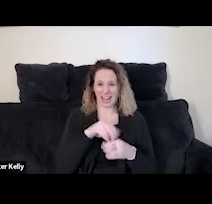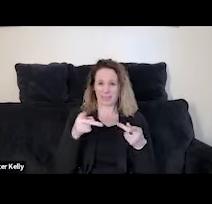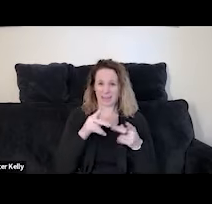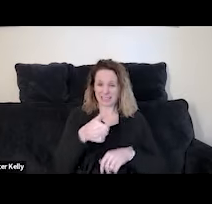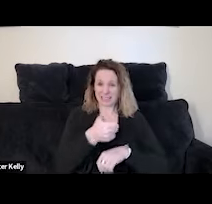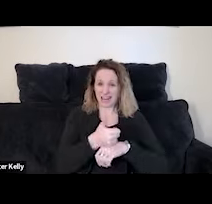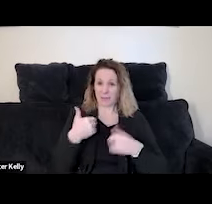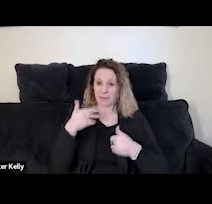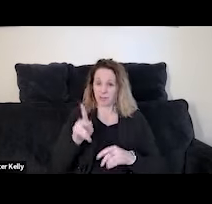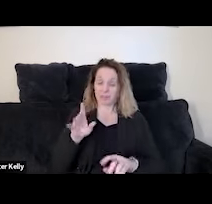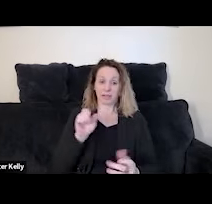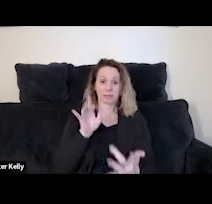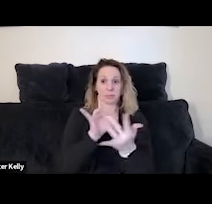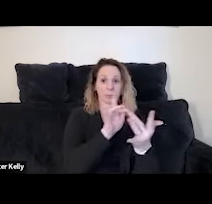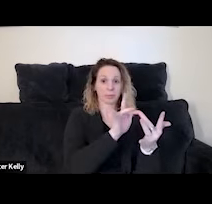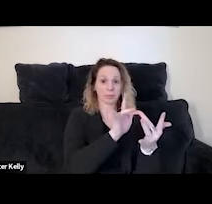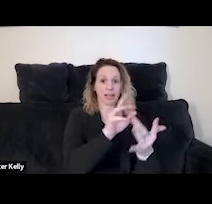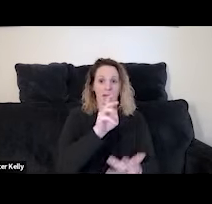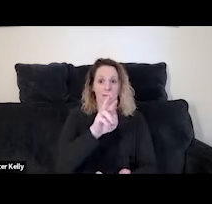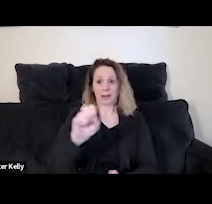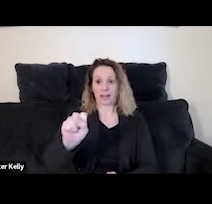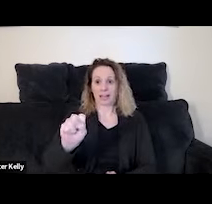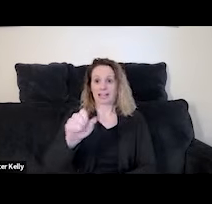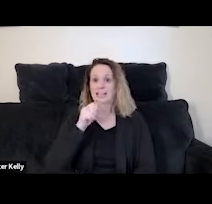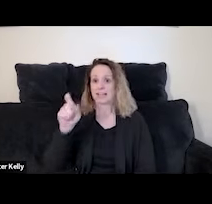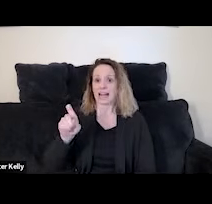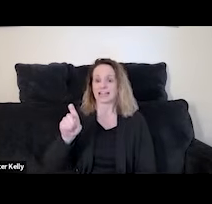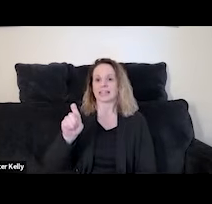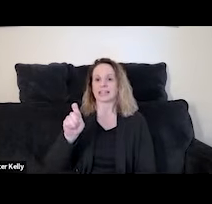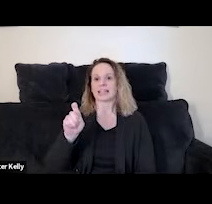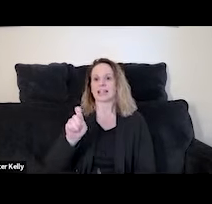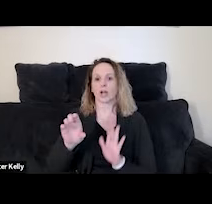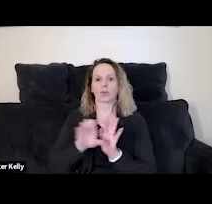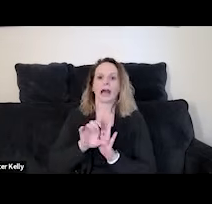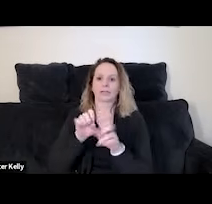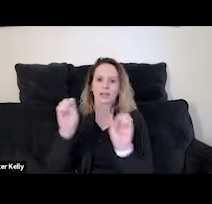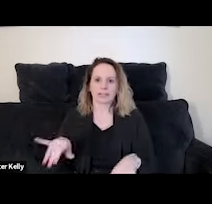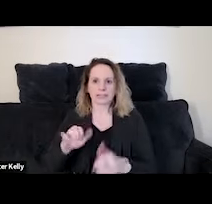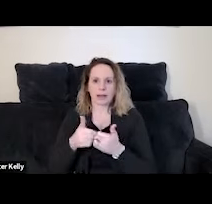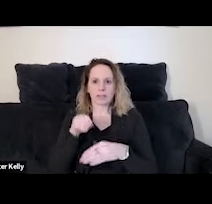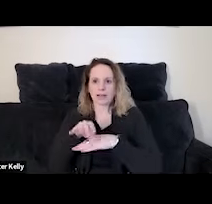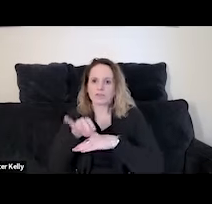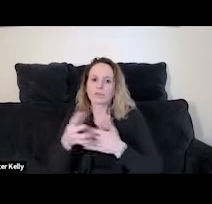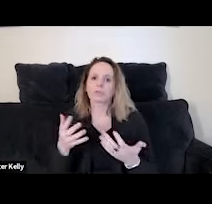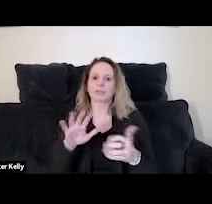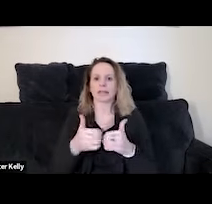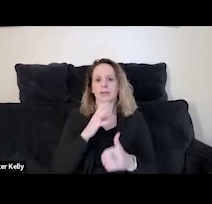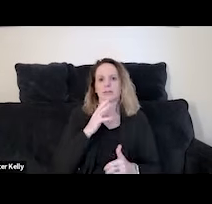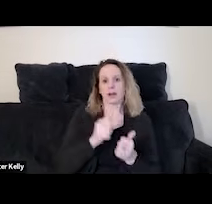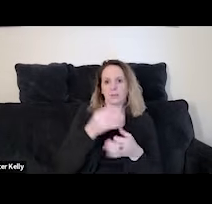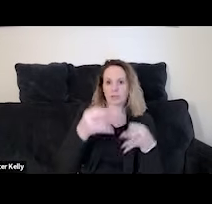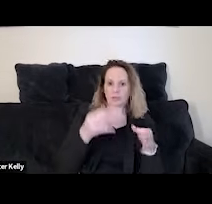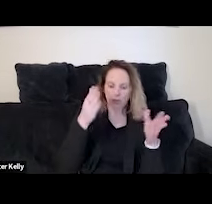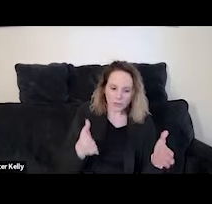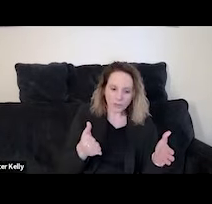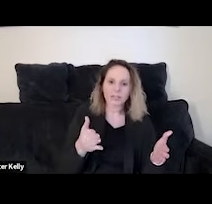people could reach out for mobile rather than touch in a correctional system? And how do we influence and talk to the judges